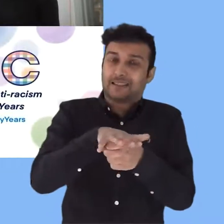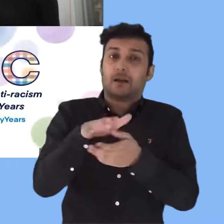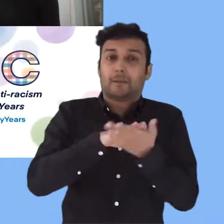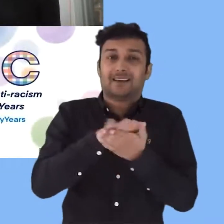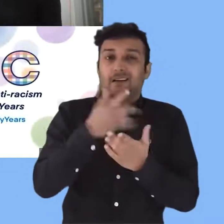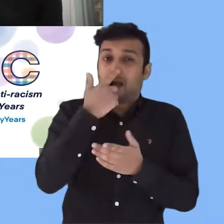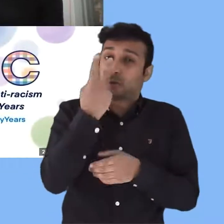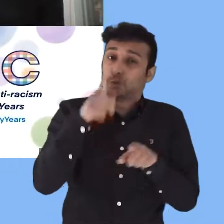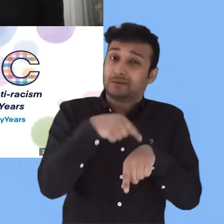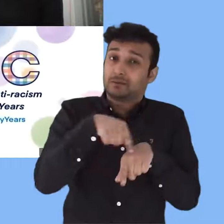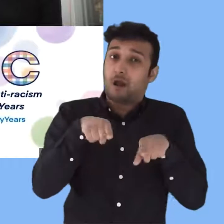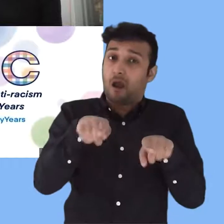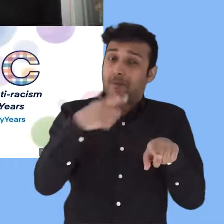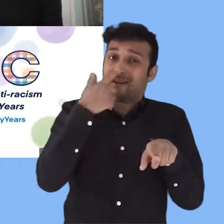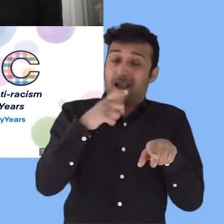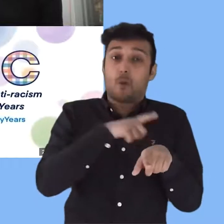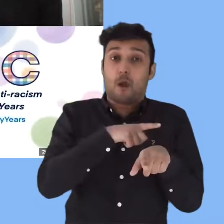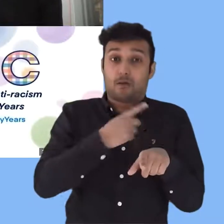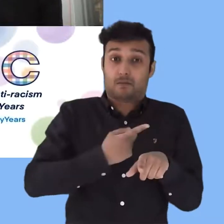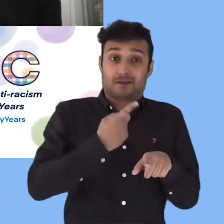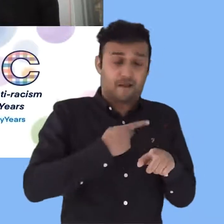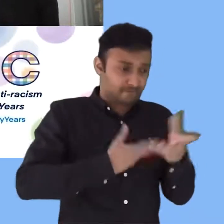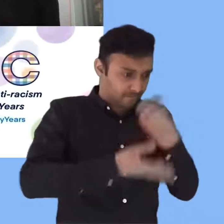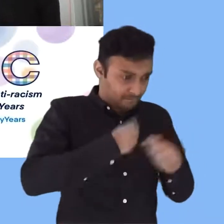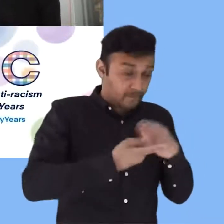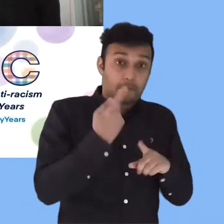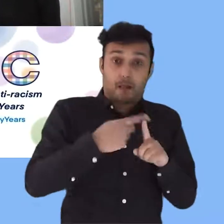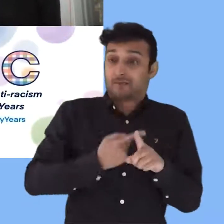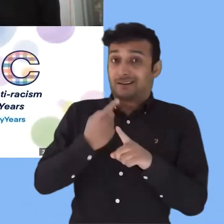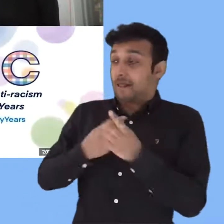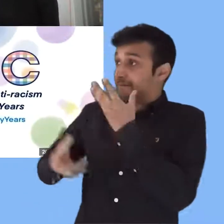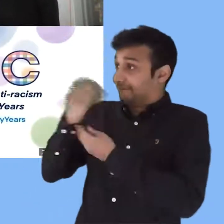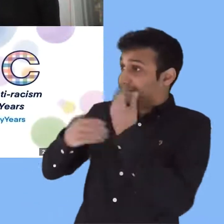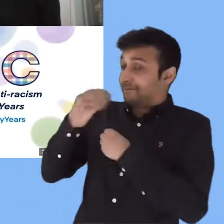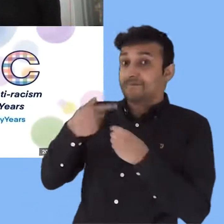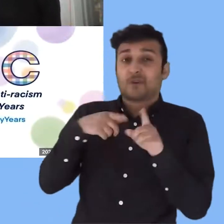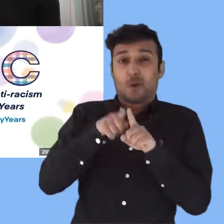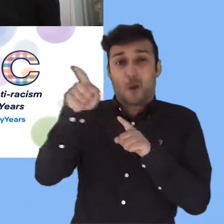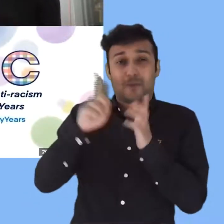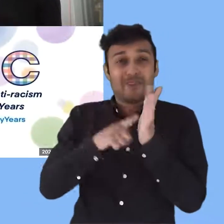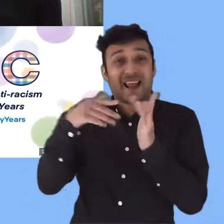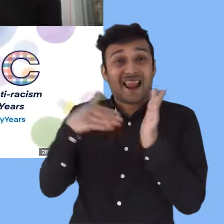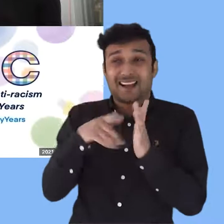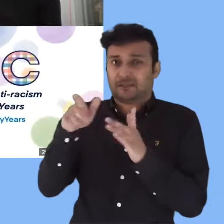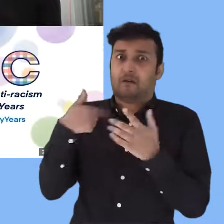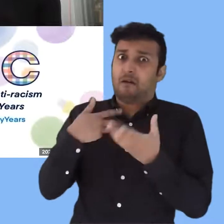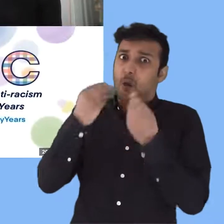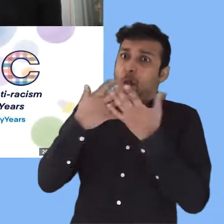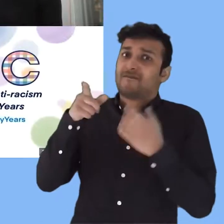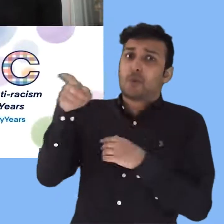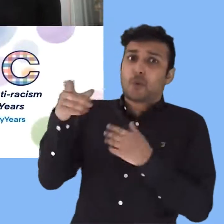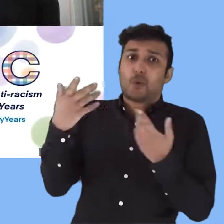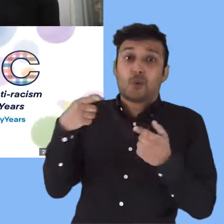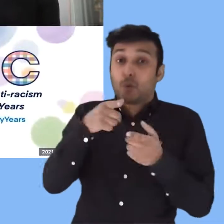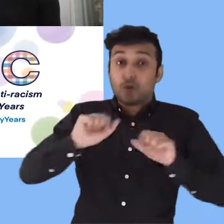asked me to say this, but I learn a lot from Liz. If you're not following Liz already on Instagram, you need to do so. She's got webinars that you can follow and watch